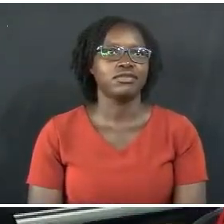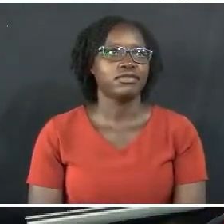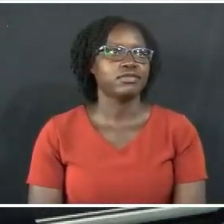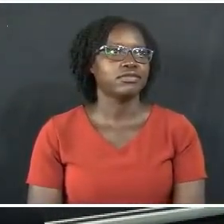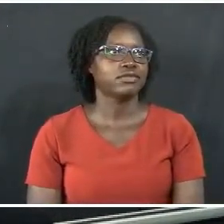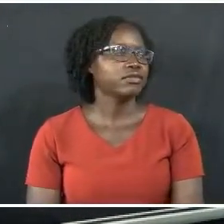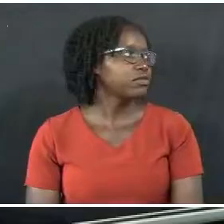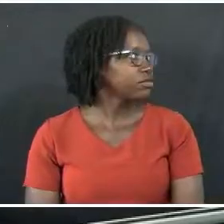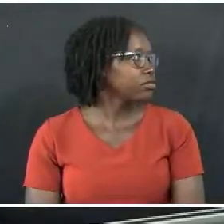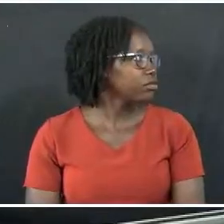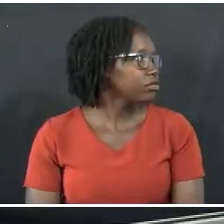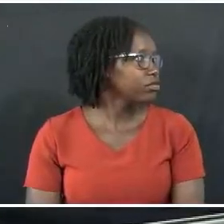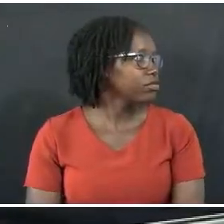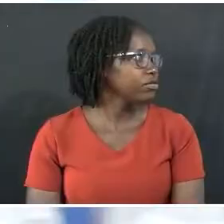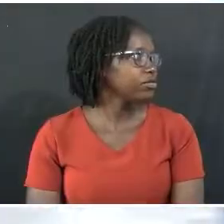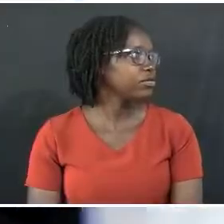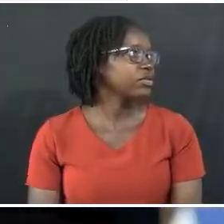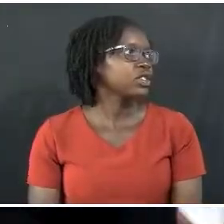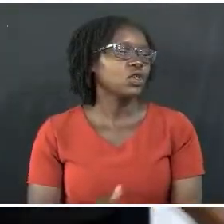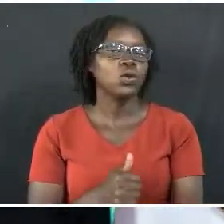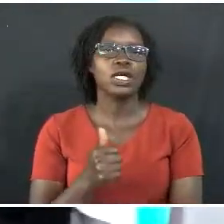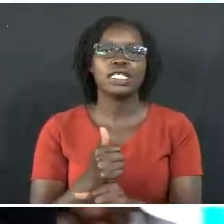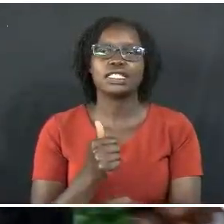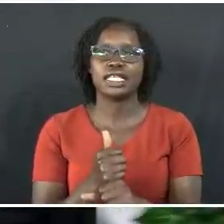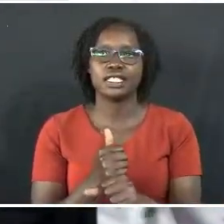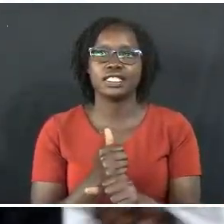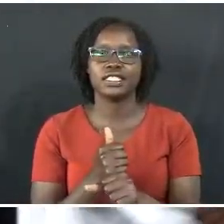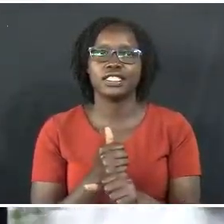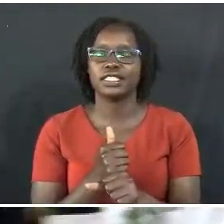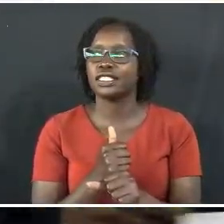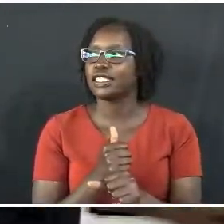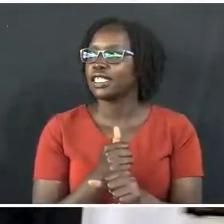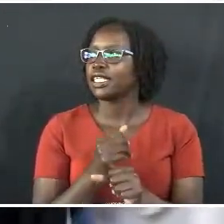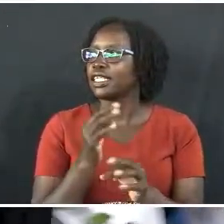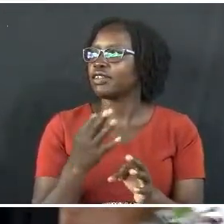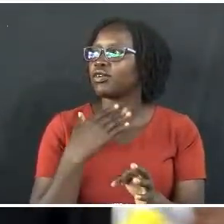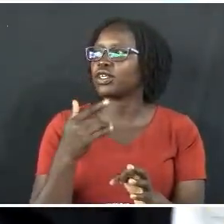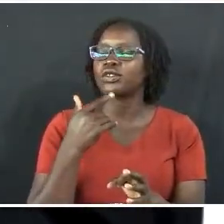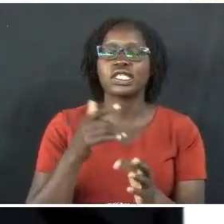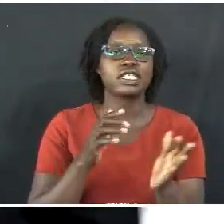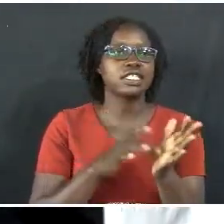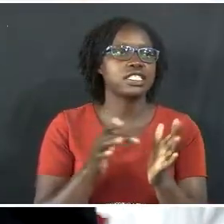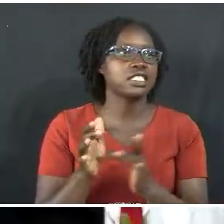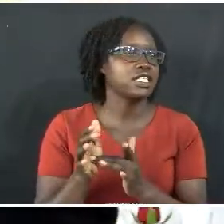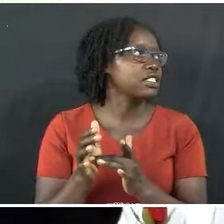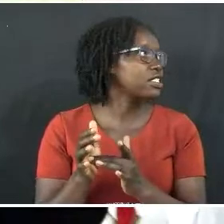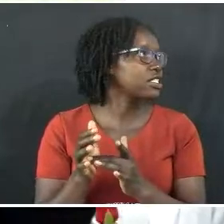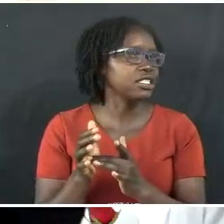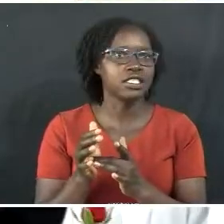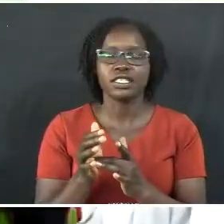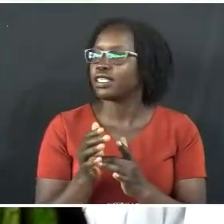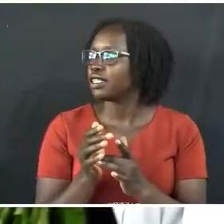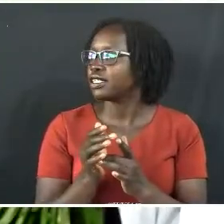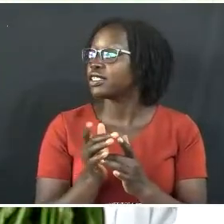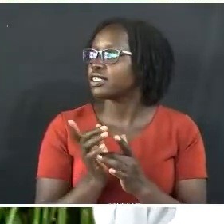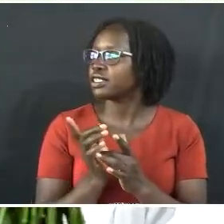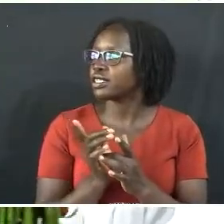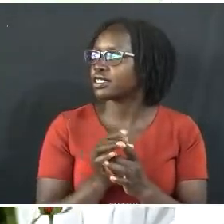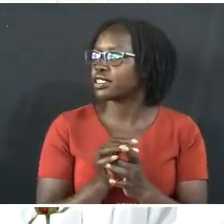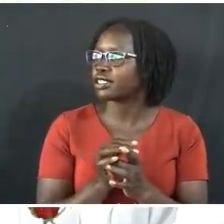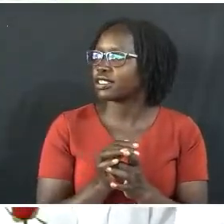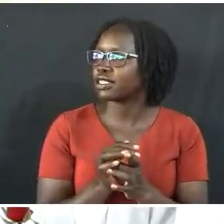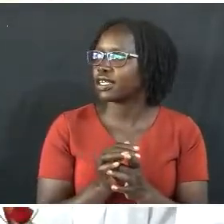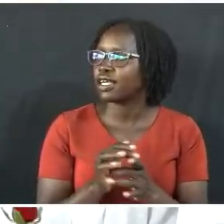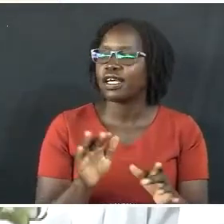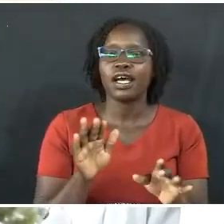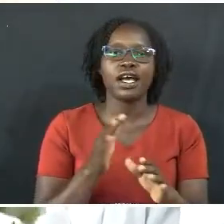come. Well done. Would you want to say, Jesus, I appreciate everything